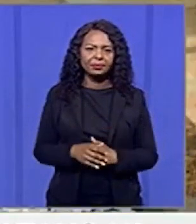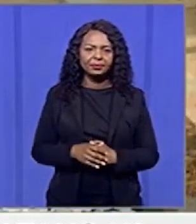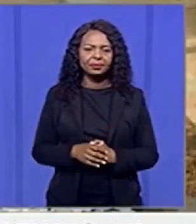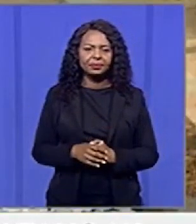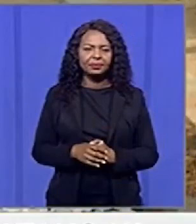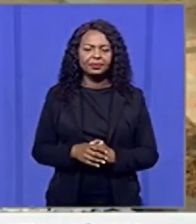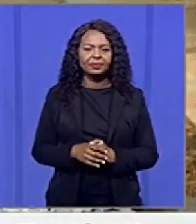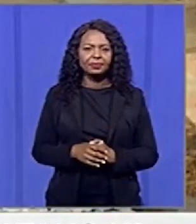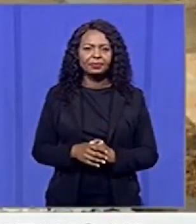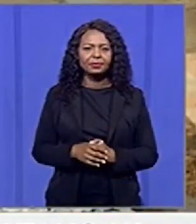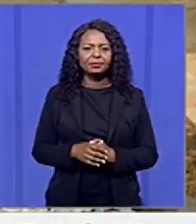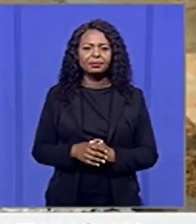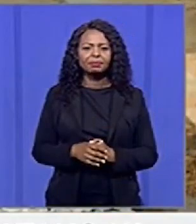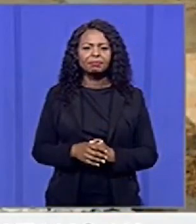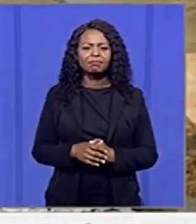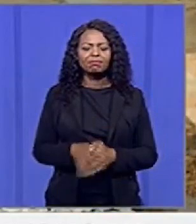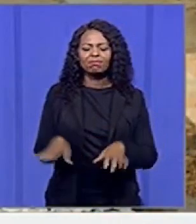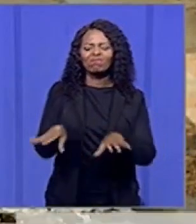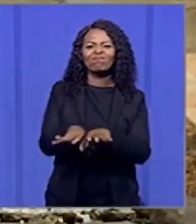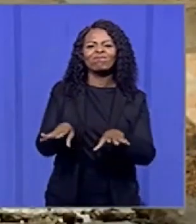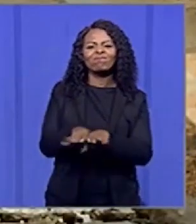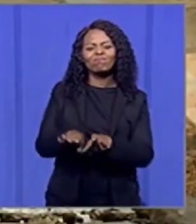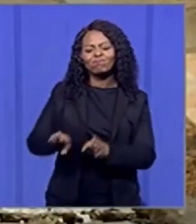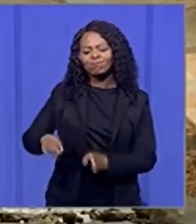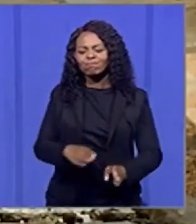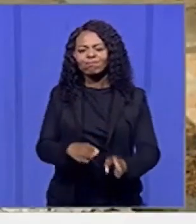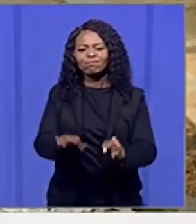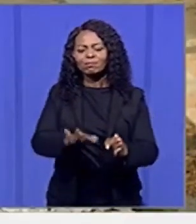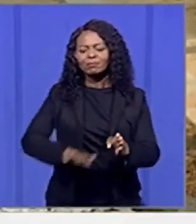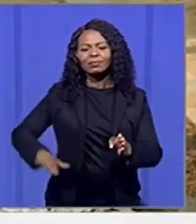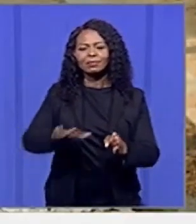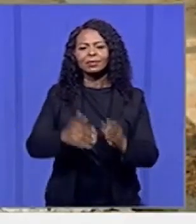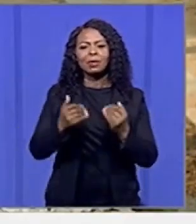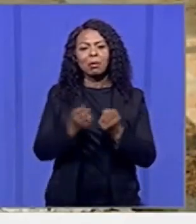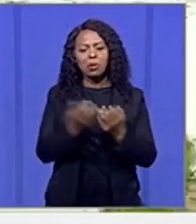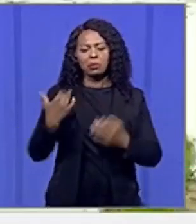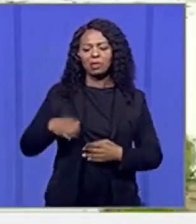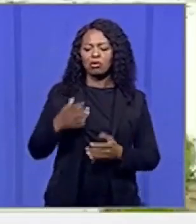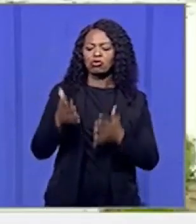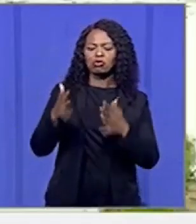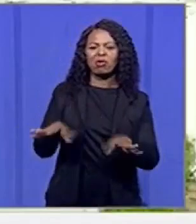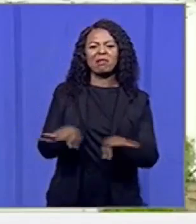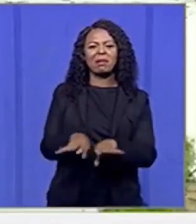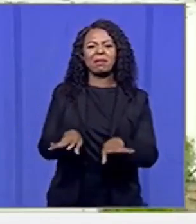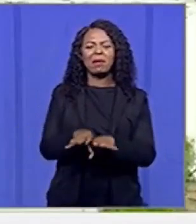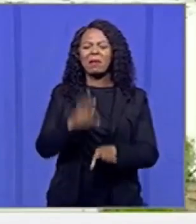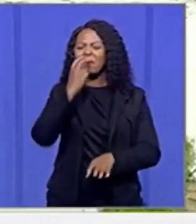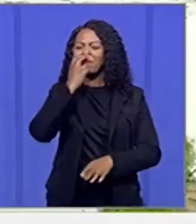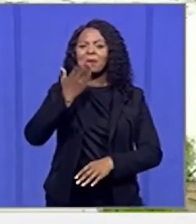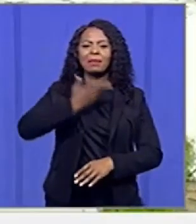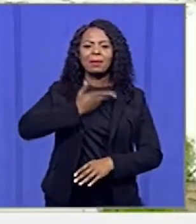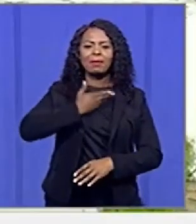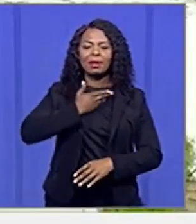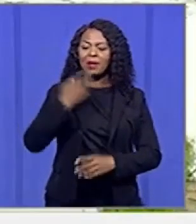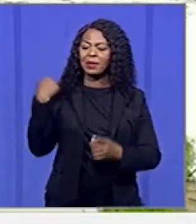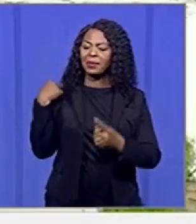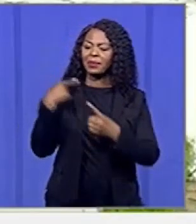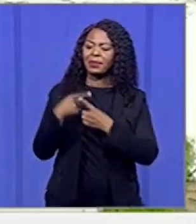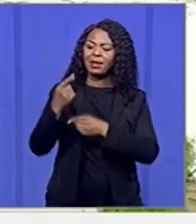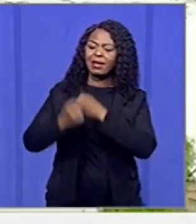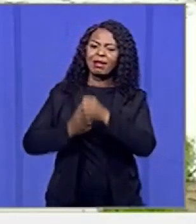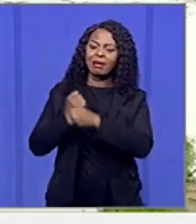Go elela ga leswe mo mebileng ke setloaedi mo dimasepaleng di le dintsi. baagi ba bangwe ba na le nako e telele